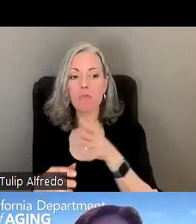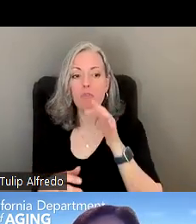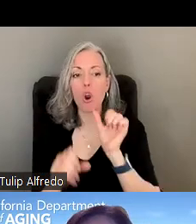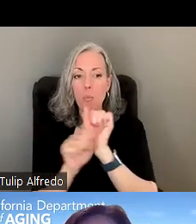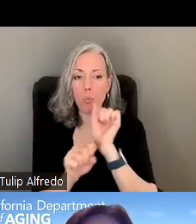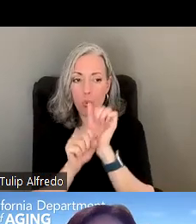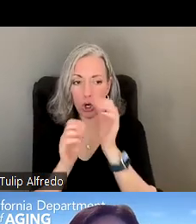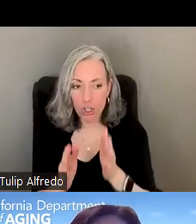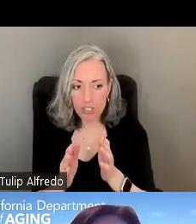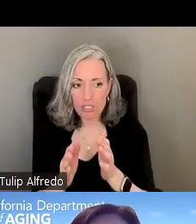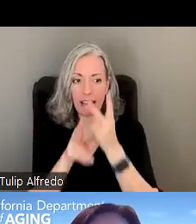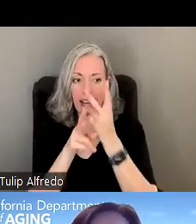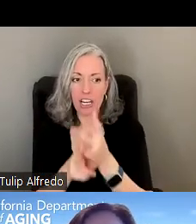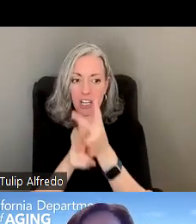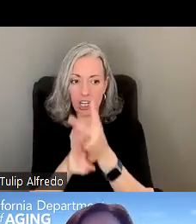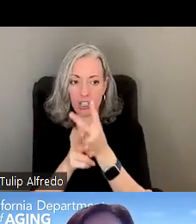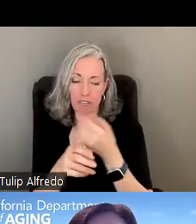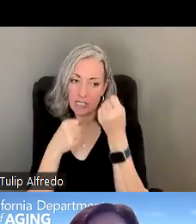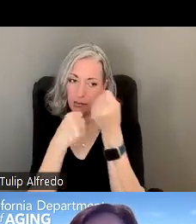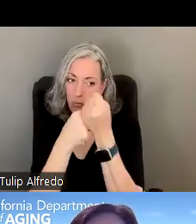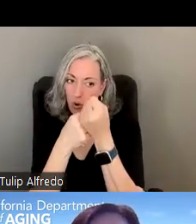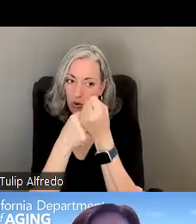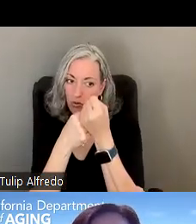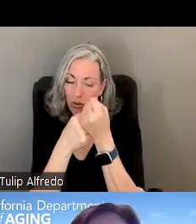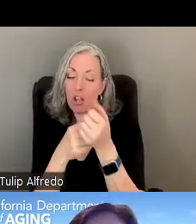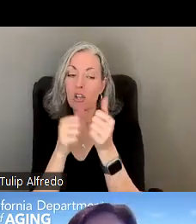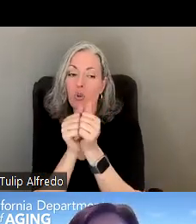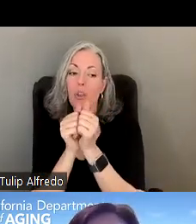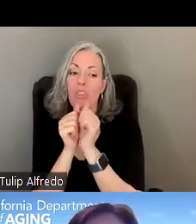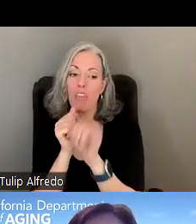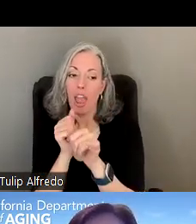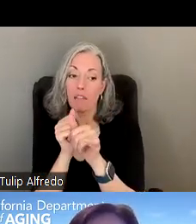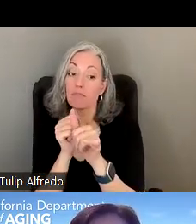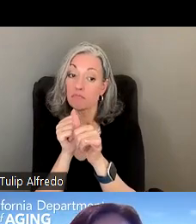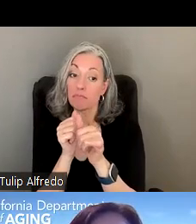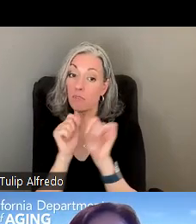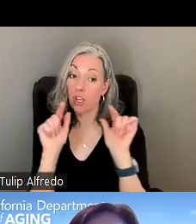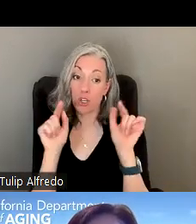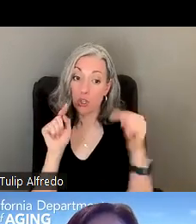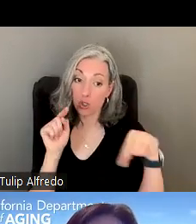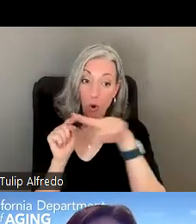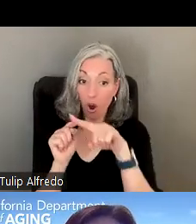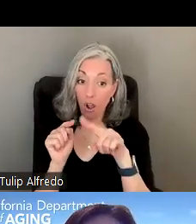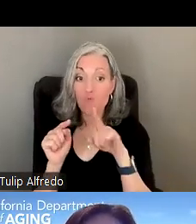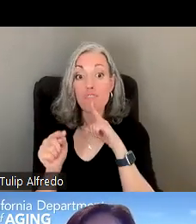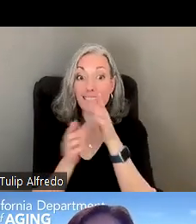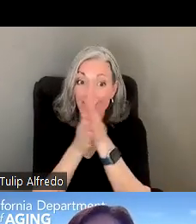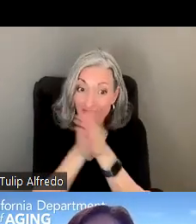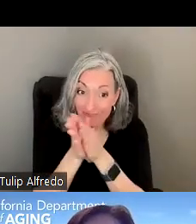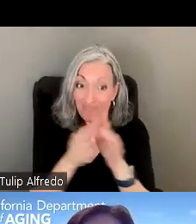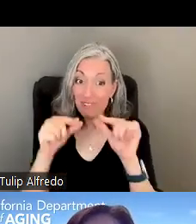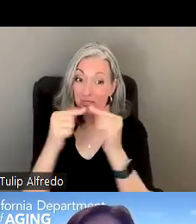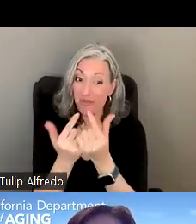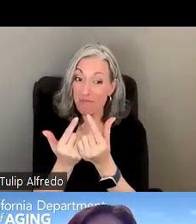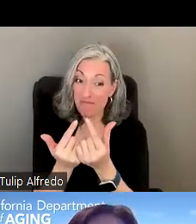caregiving resources and support. So with that, just like to acknowledge you all that you are a very ambitious group.